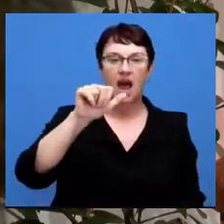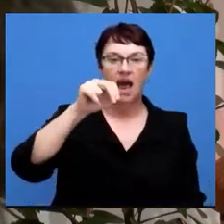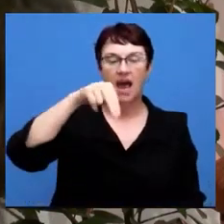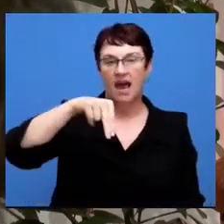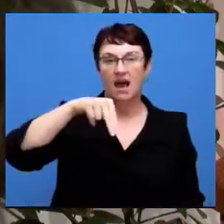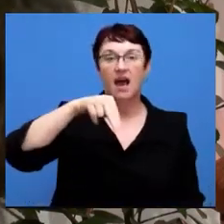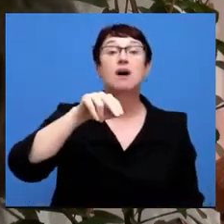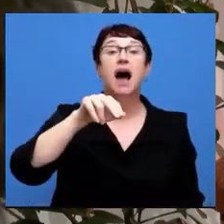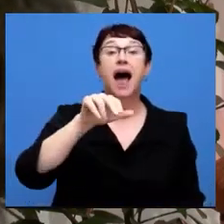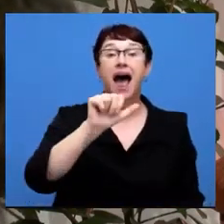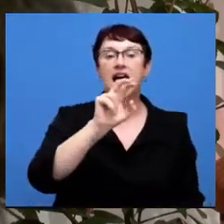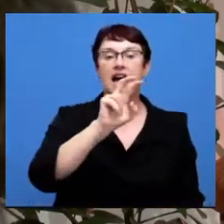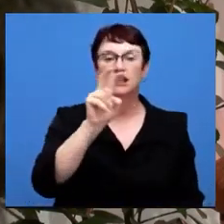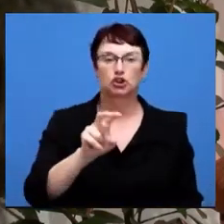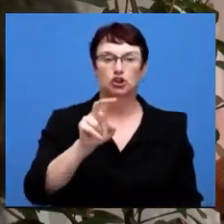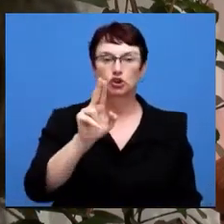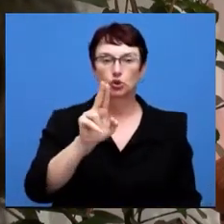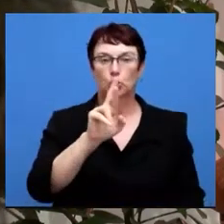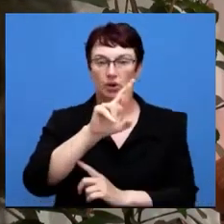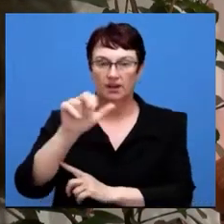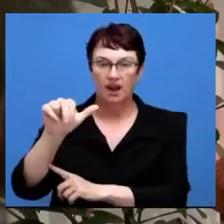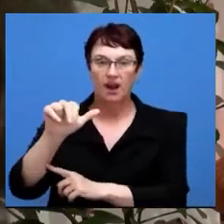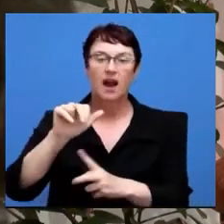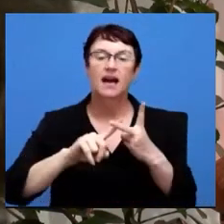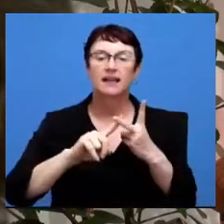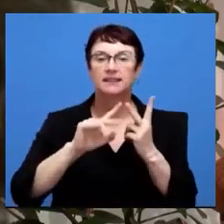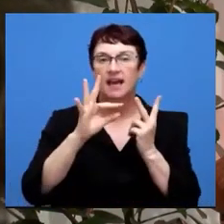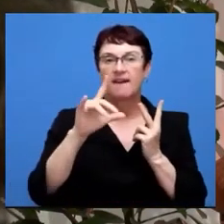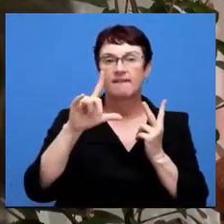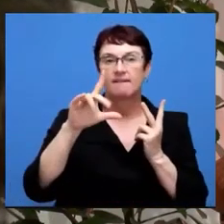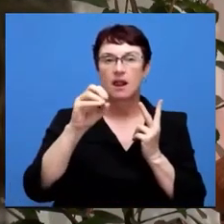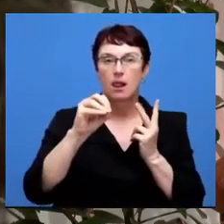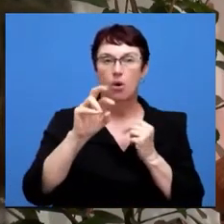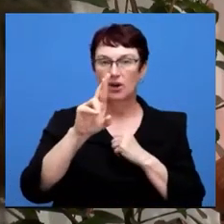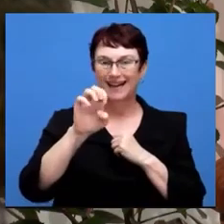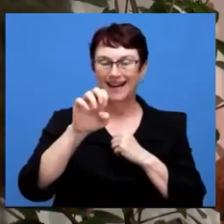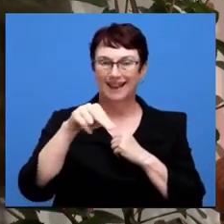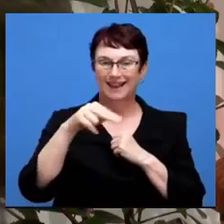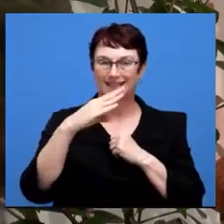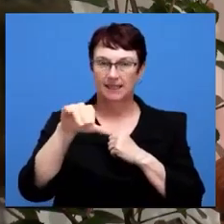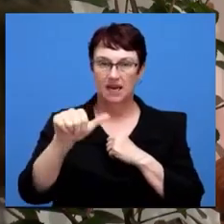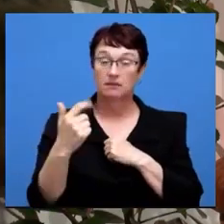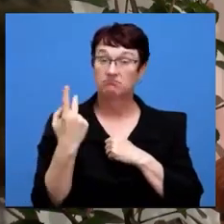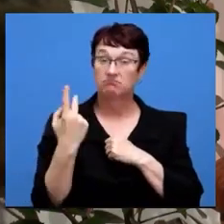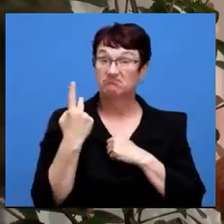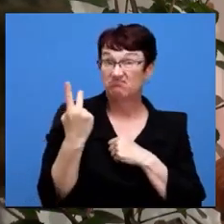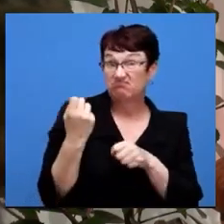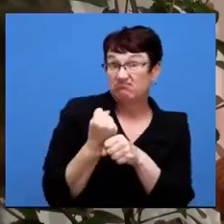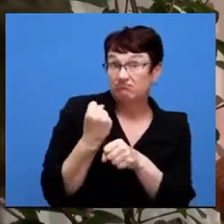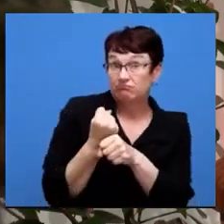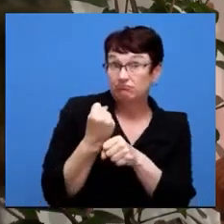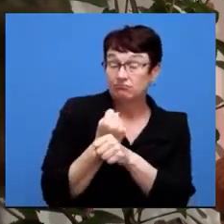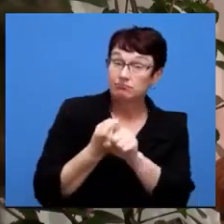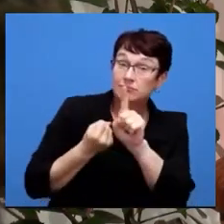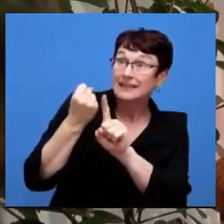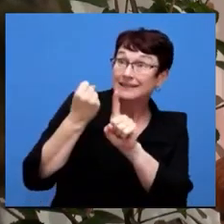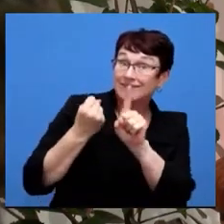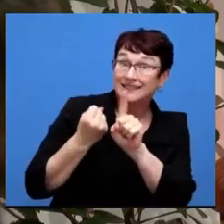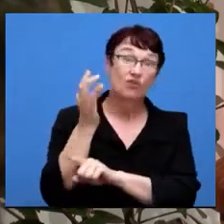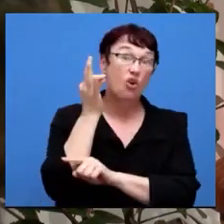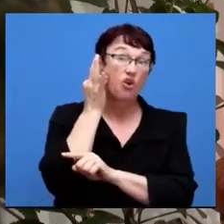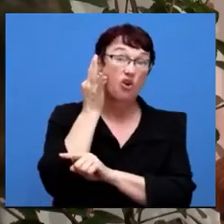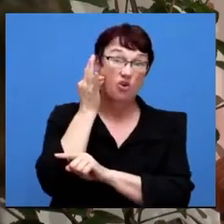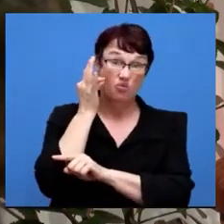urban researchers. We started to develop, can I go? Yeah. So we founded